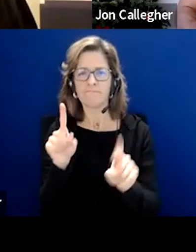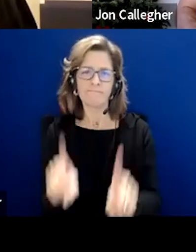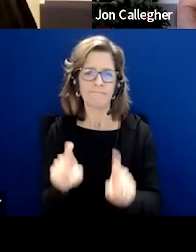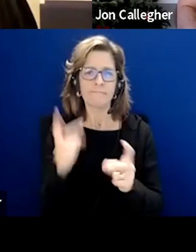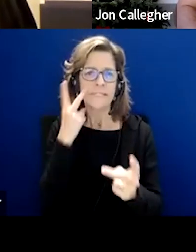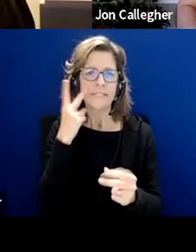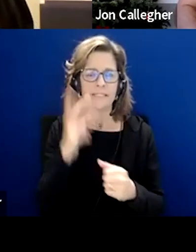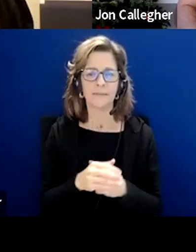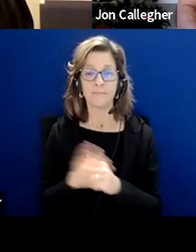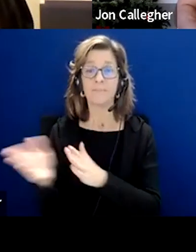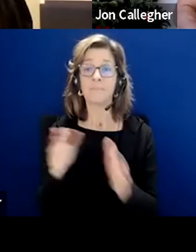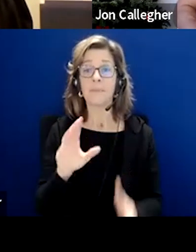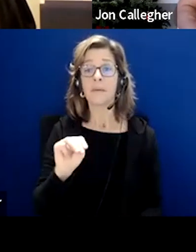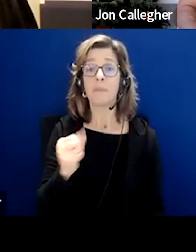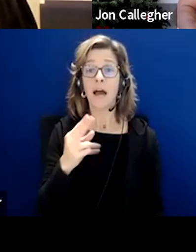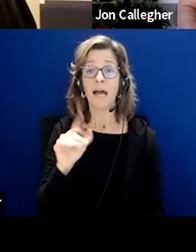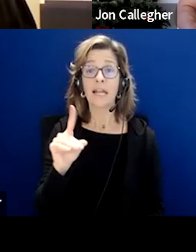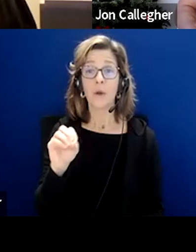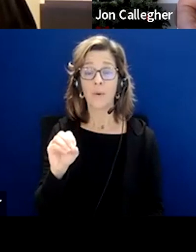answer. Mahadeo, your take.